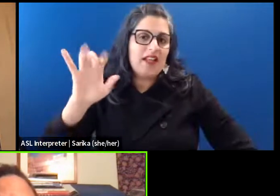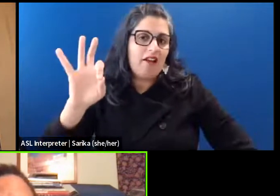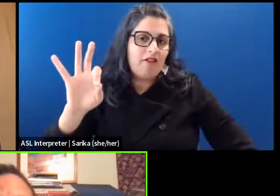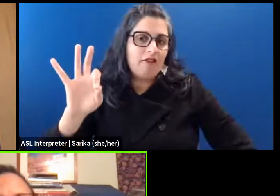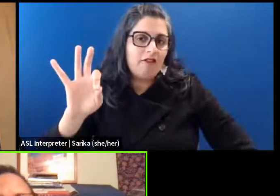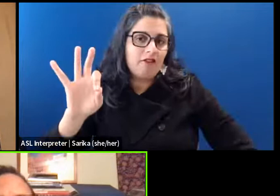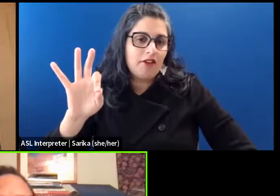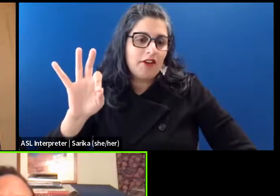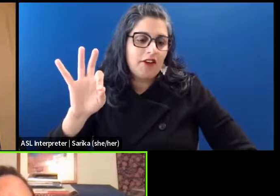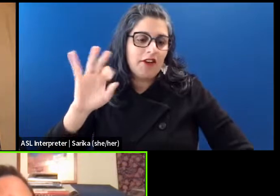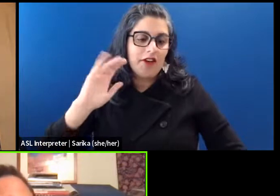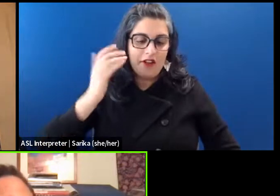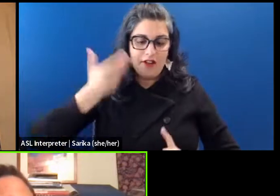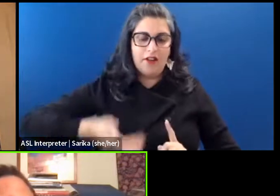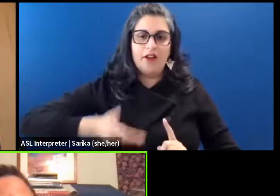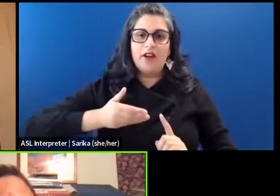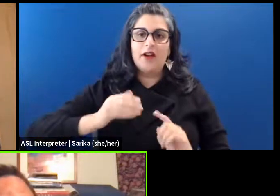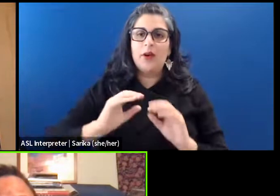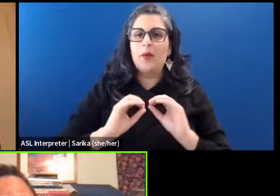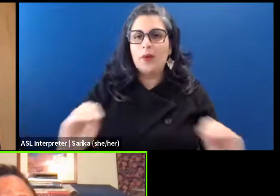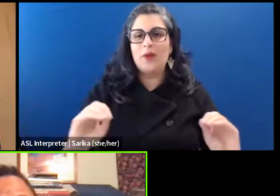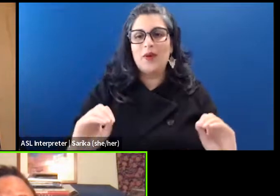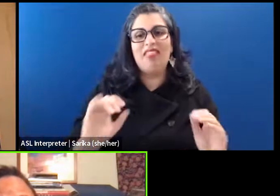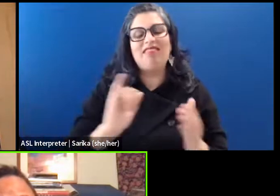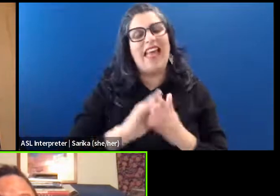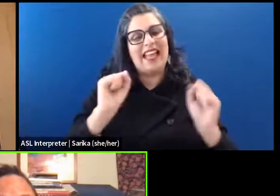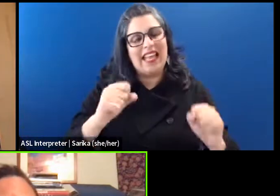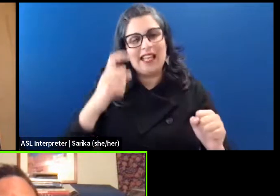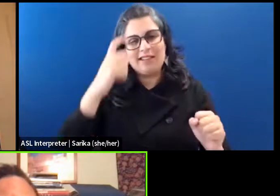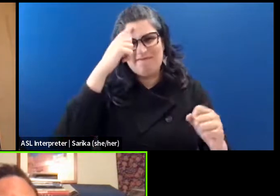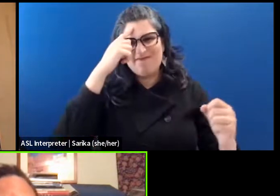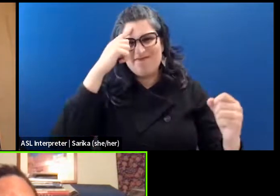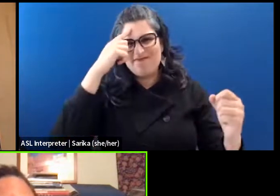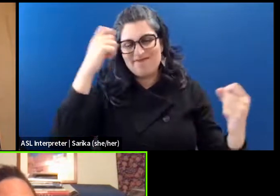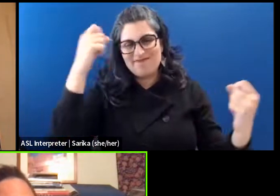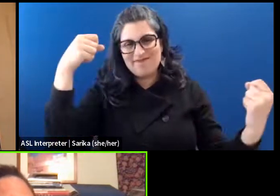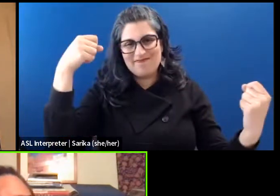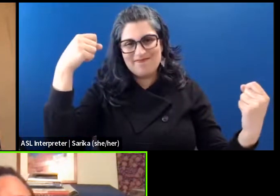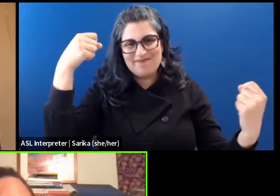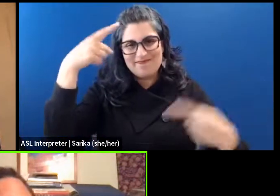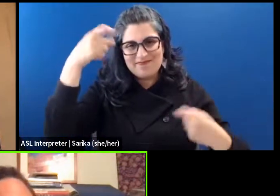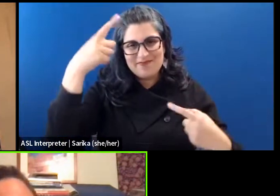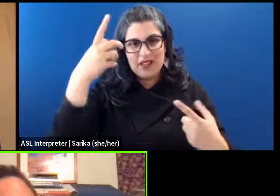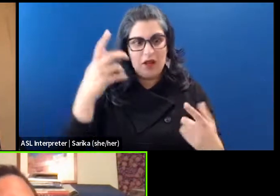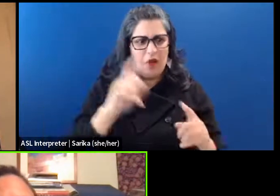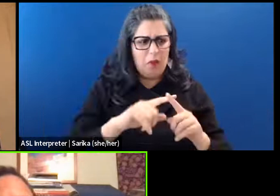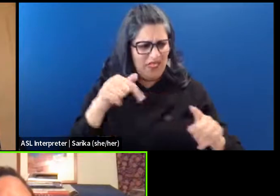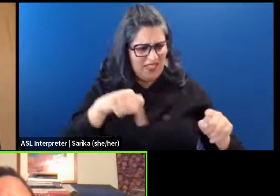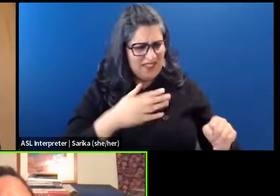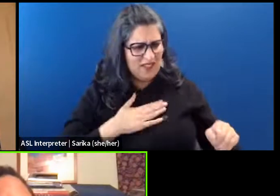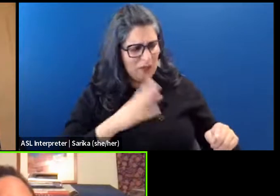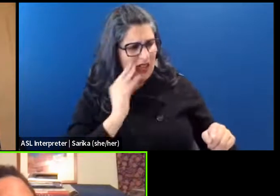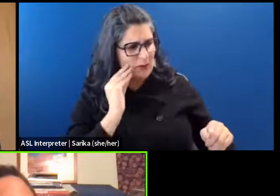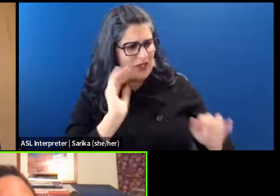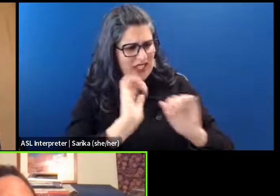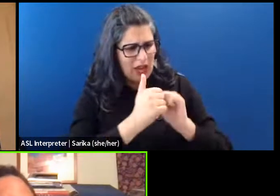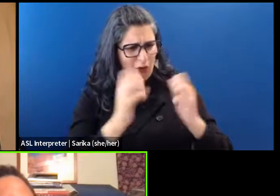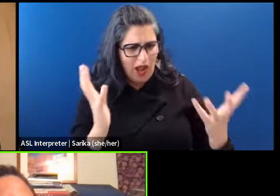may bring up all kinds of issues around, but this is my experience. How do I put this experience aside?